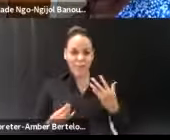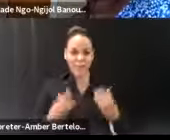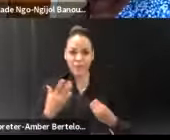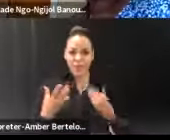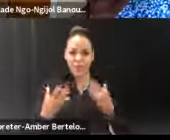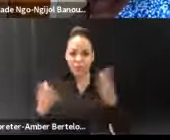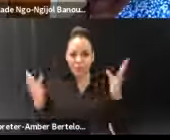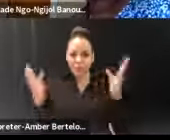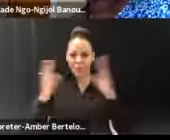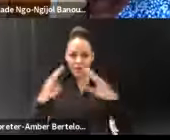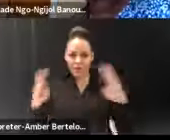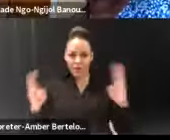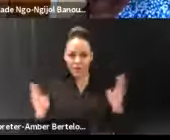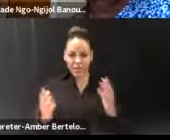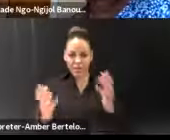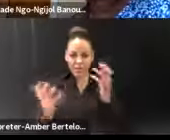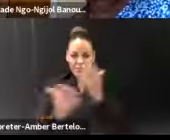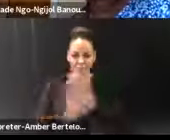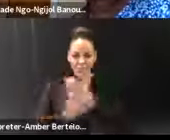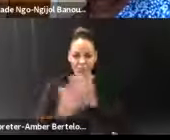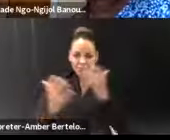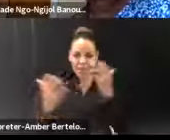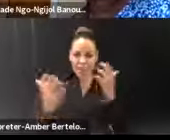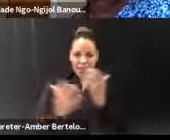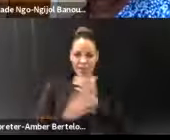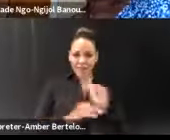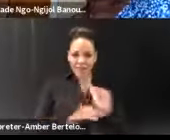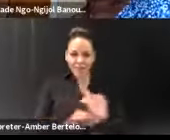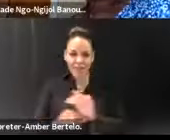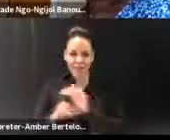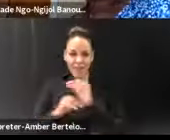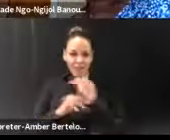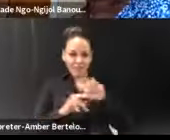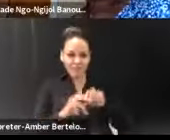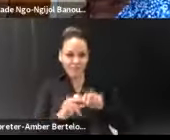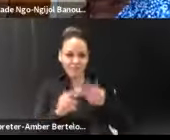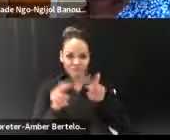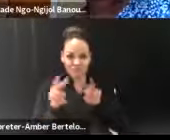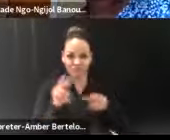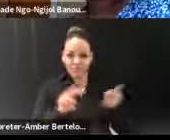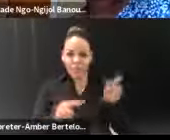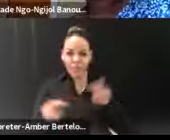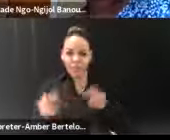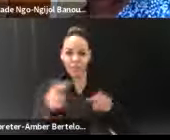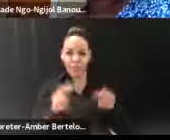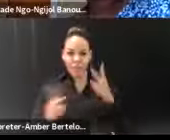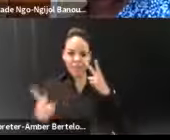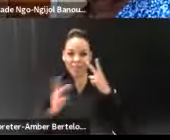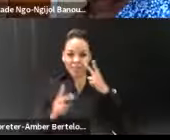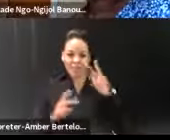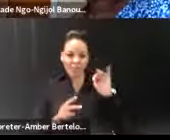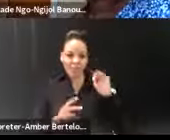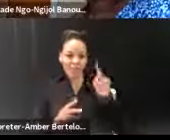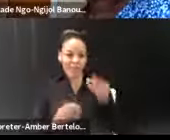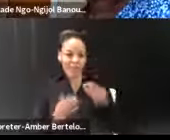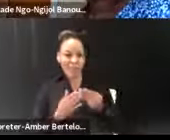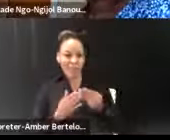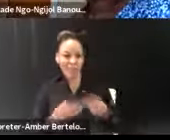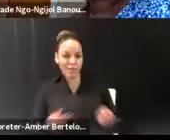gosh, stir night in tin snuff box. Lost most bills with tricks, split